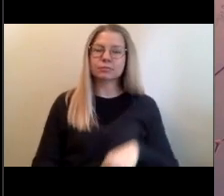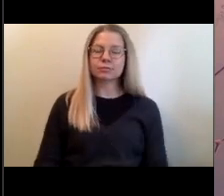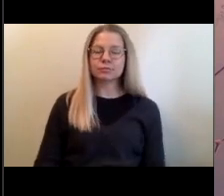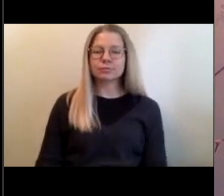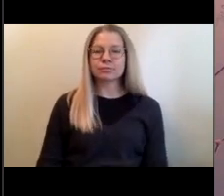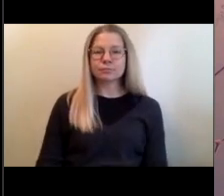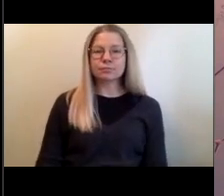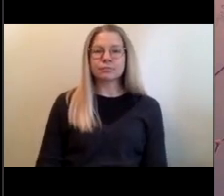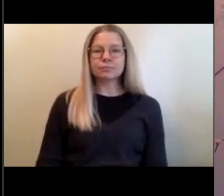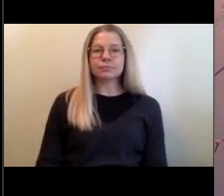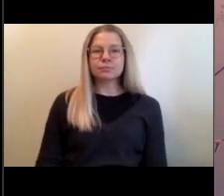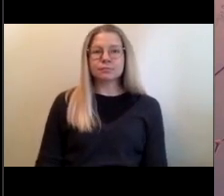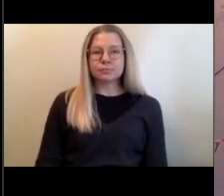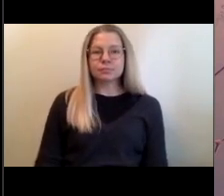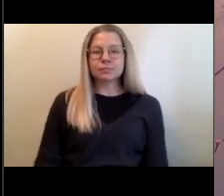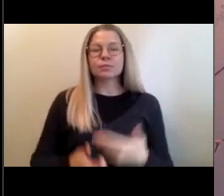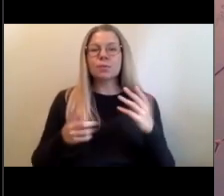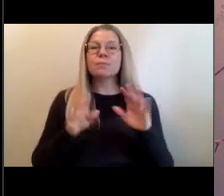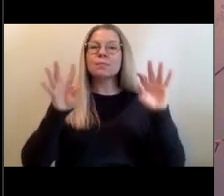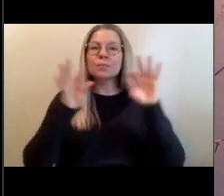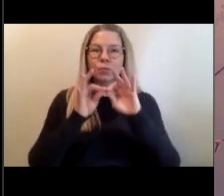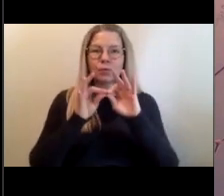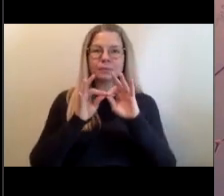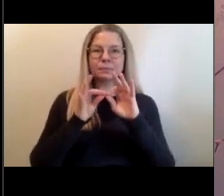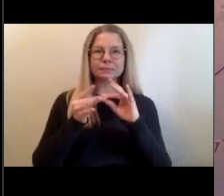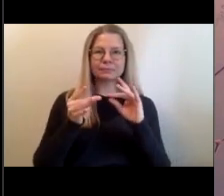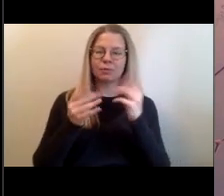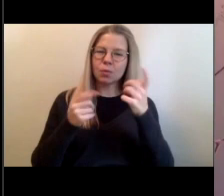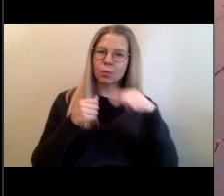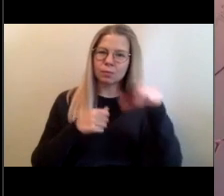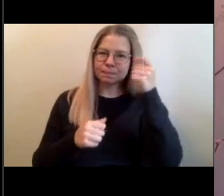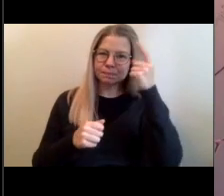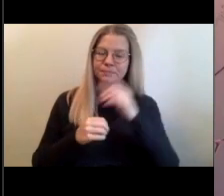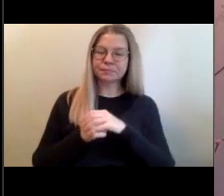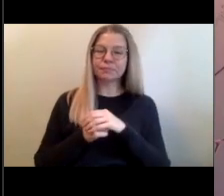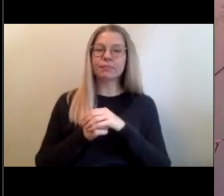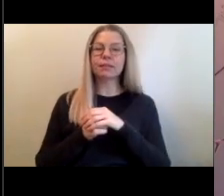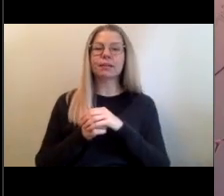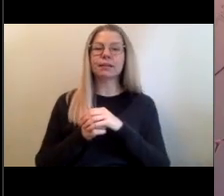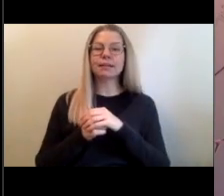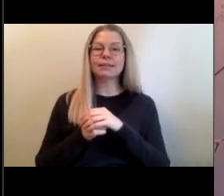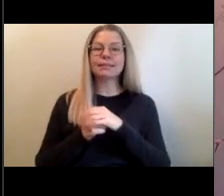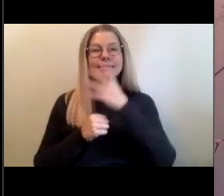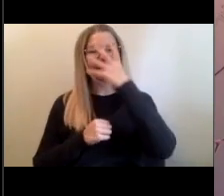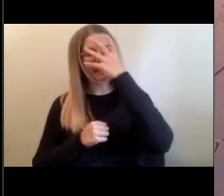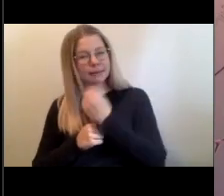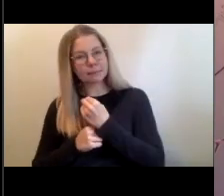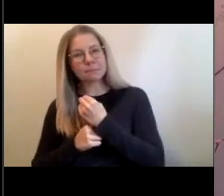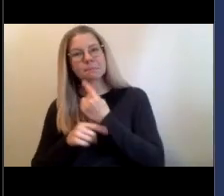here that I want you to understand is that sleep health is critical to brain health.